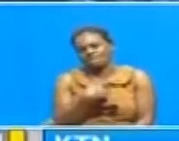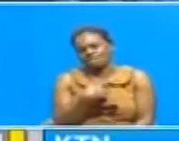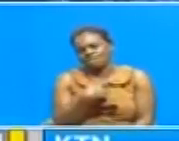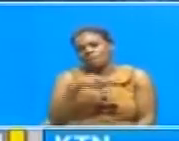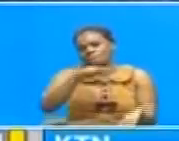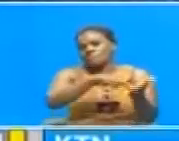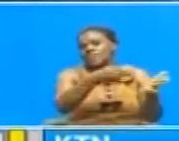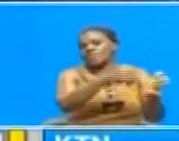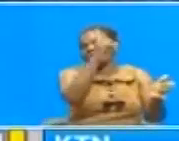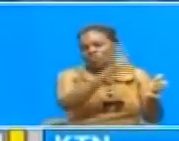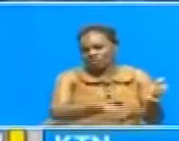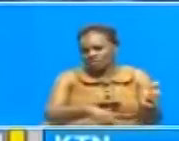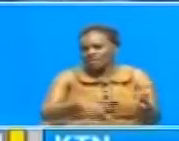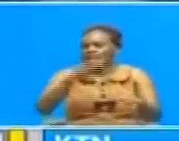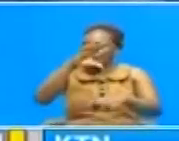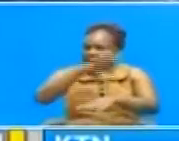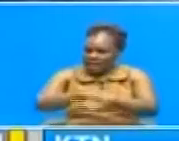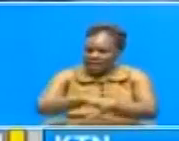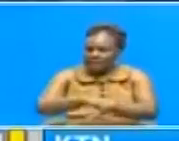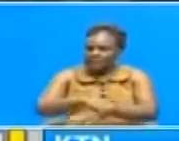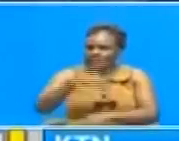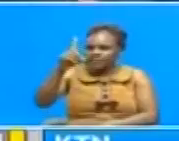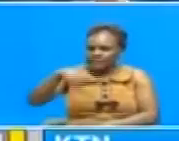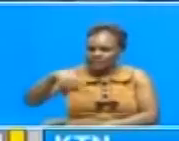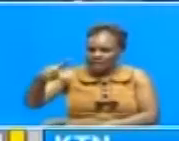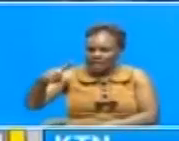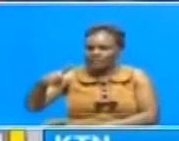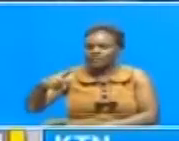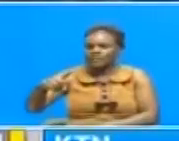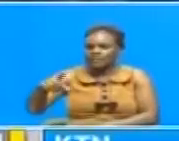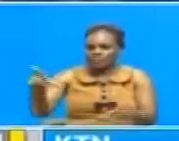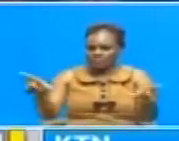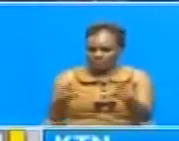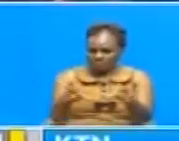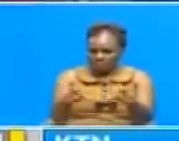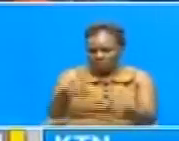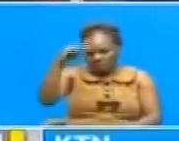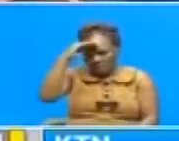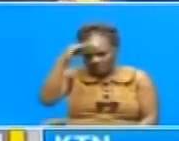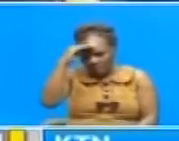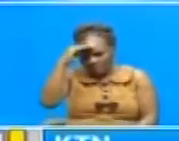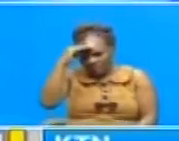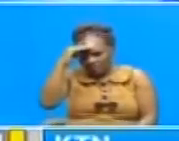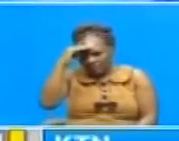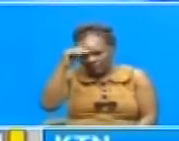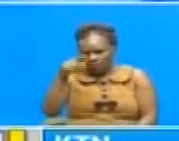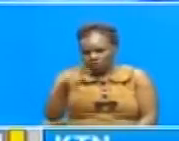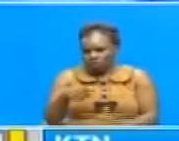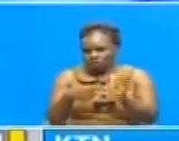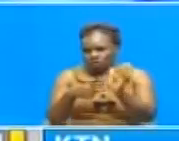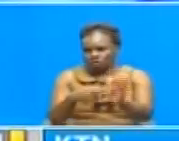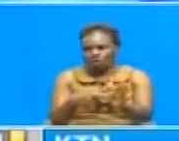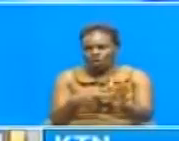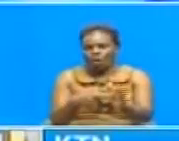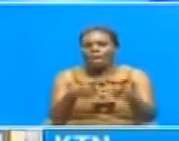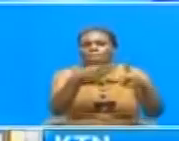saying? Get hold of the right equipment. Go to those bars. And you point at that machine like this,